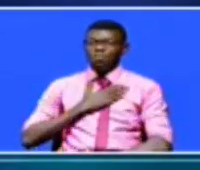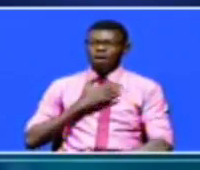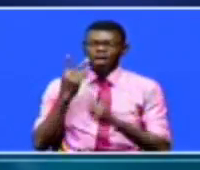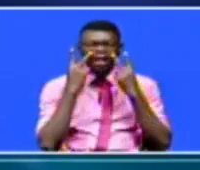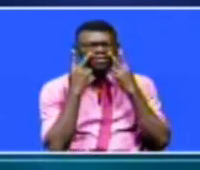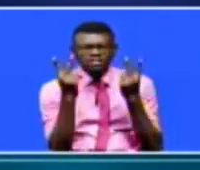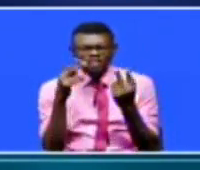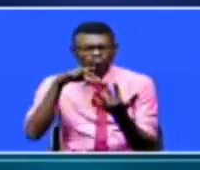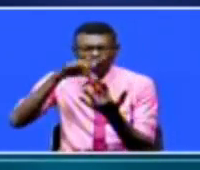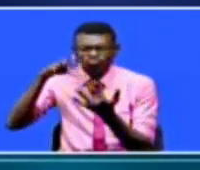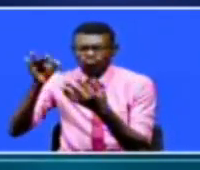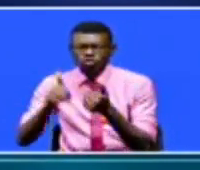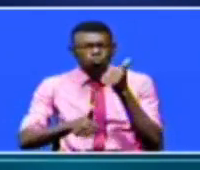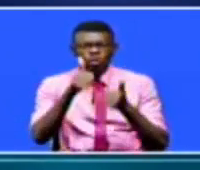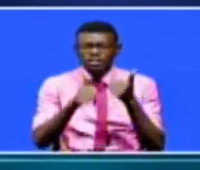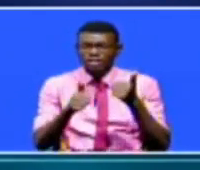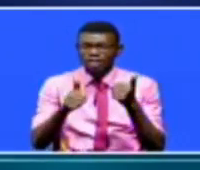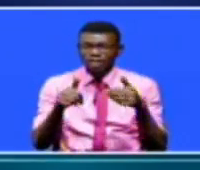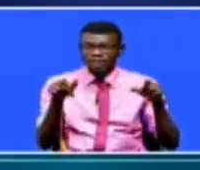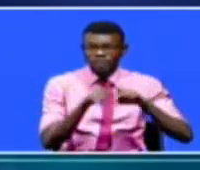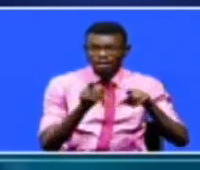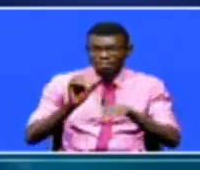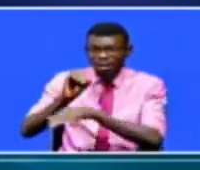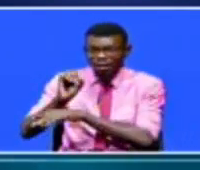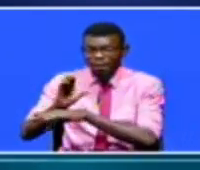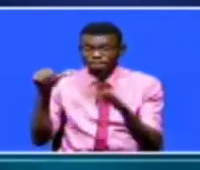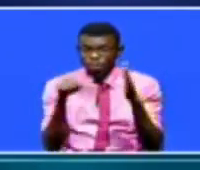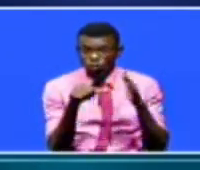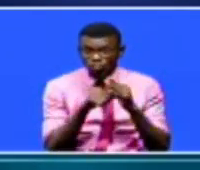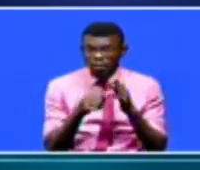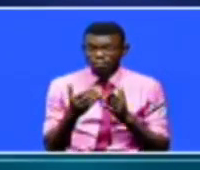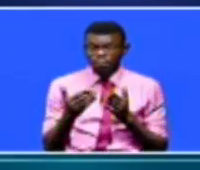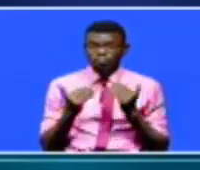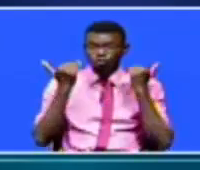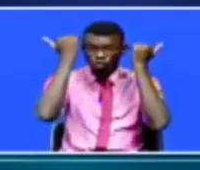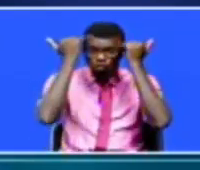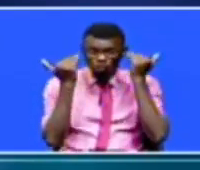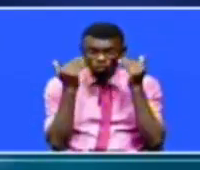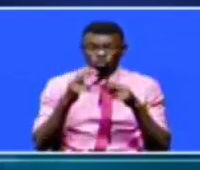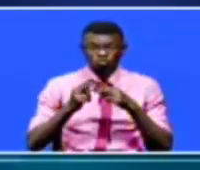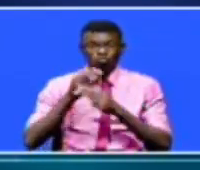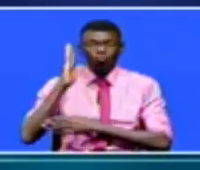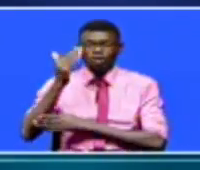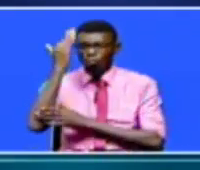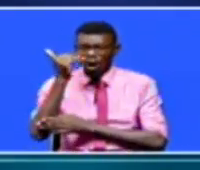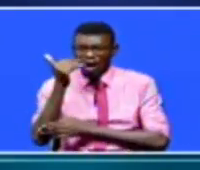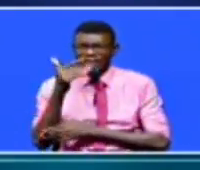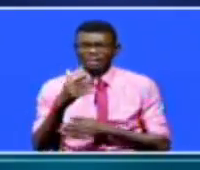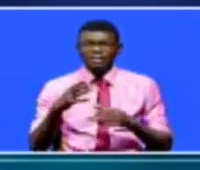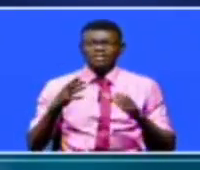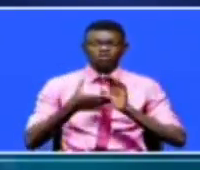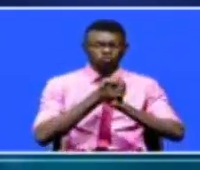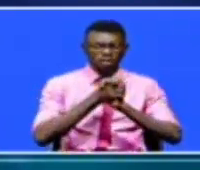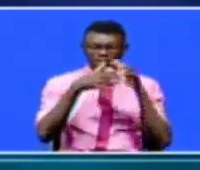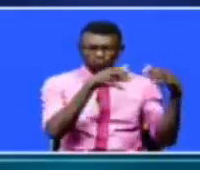options open for both camps and explains why the dispute could be headed to the courts as both camps stick to their guns.